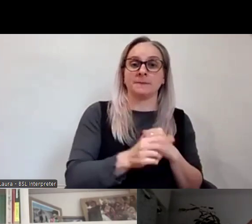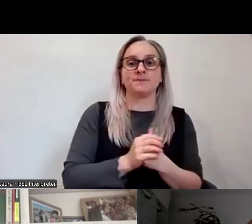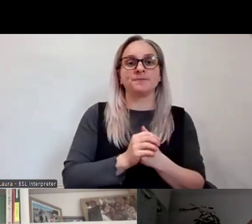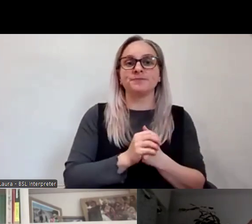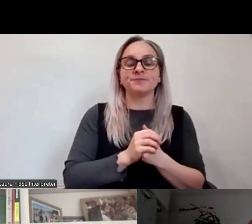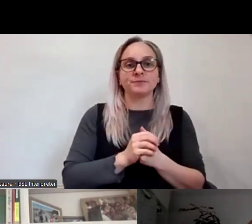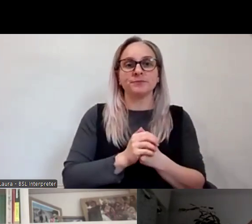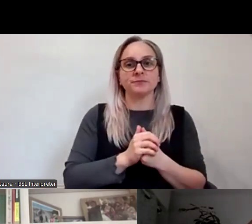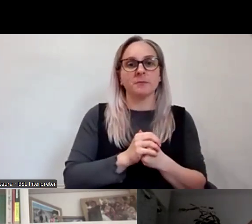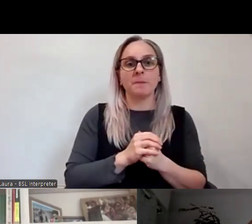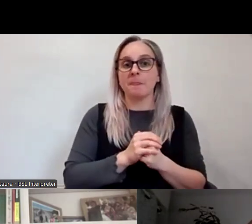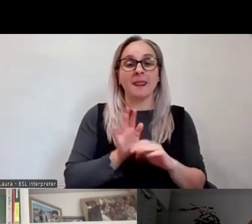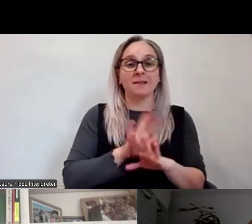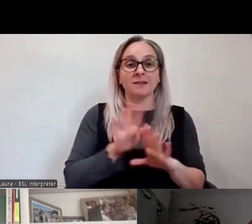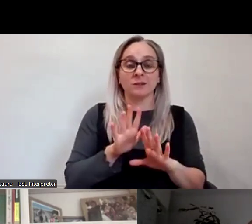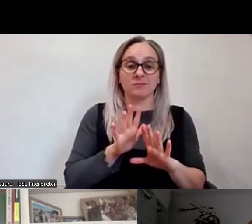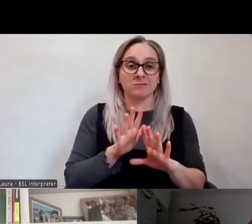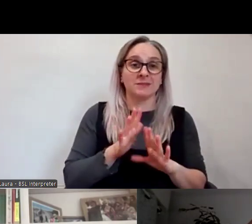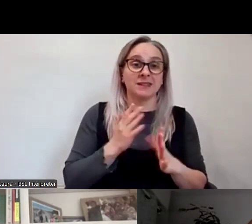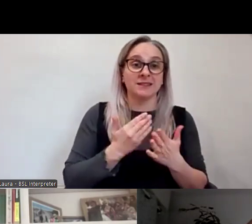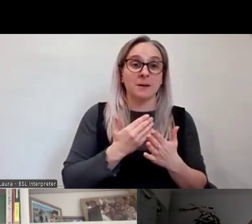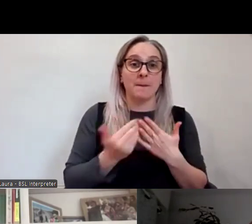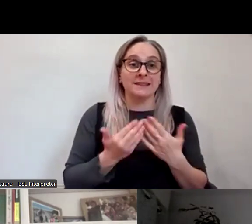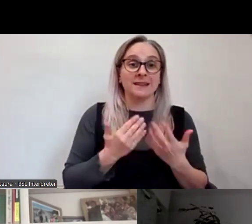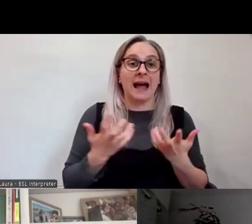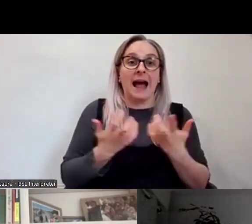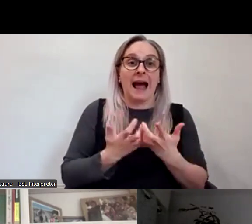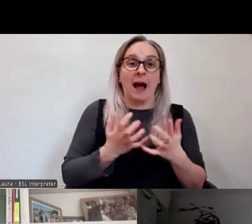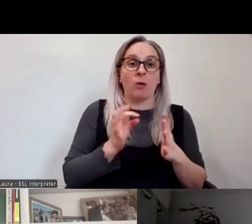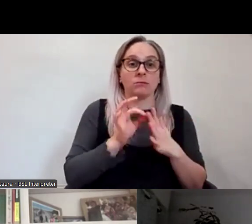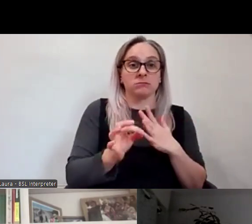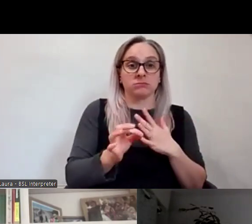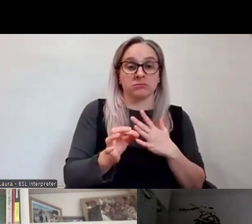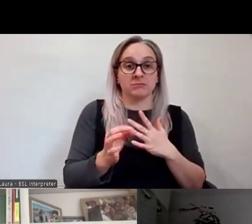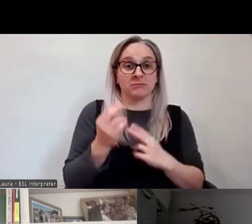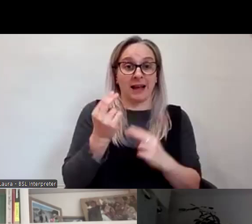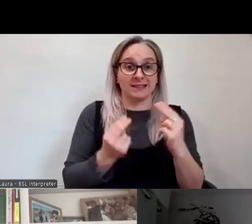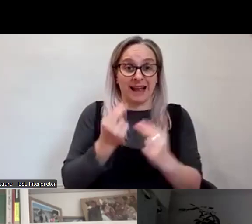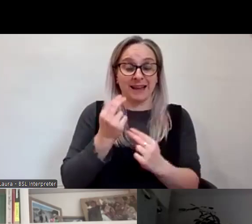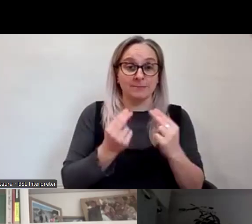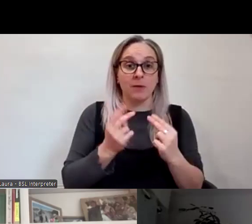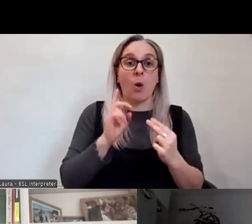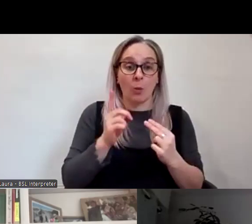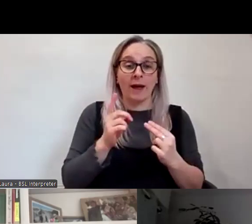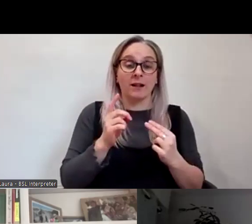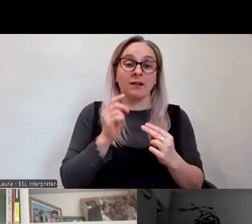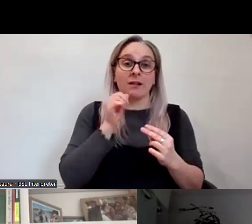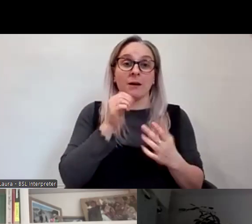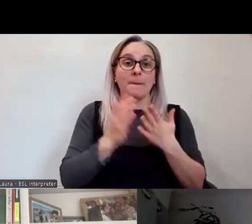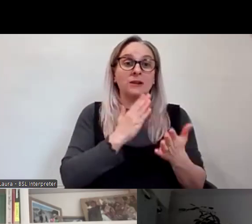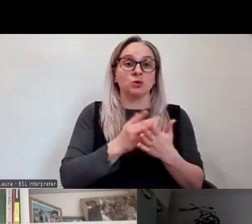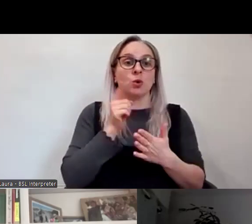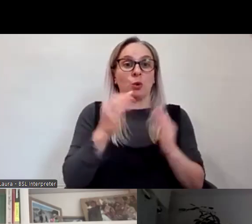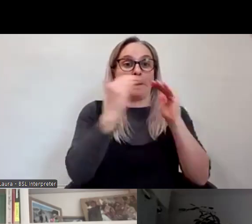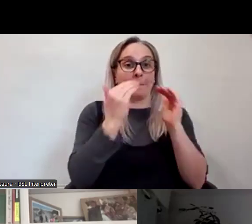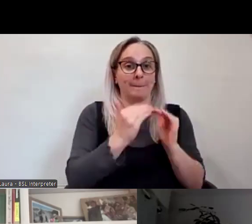no impact on how your application is assessed. Yeah, but we will be looking for you to meet the eligibility